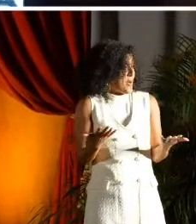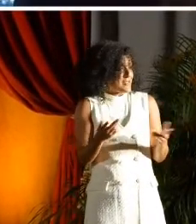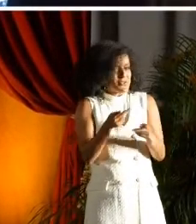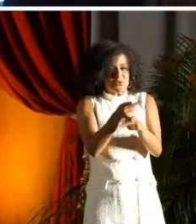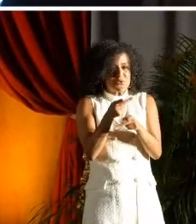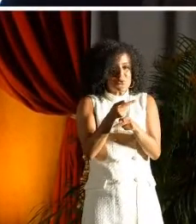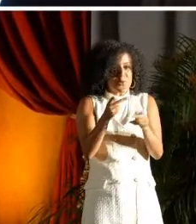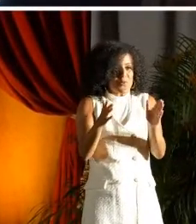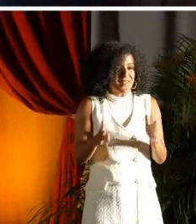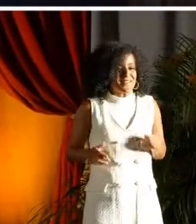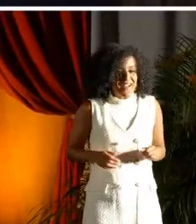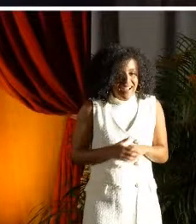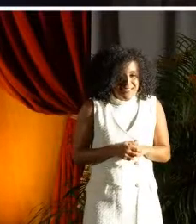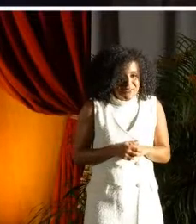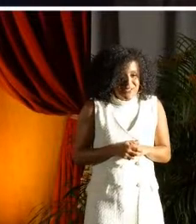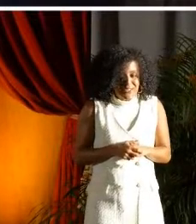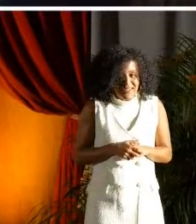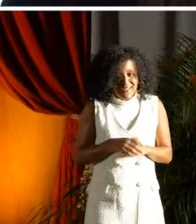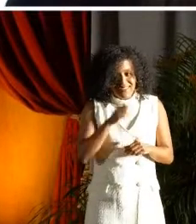supervisor?